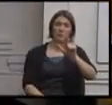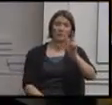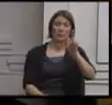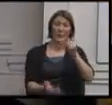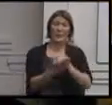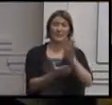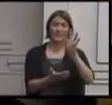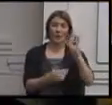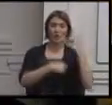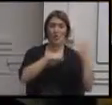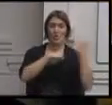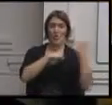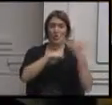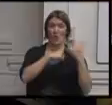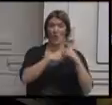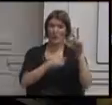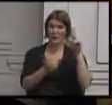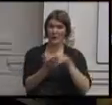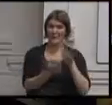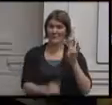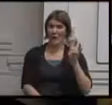2,400 calls.